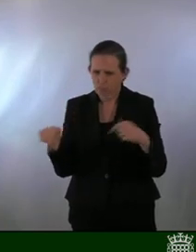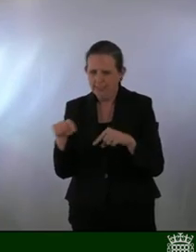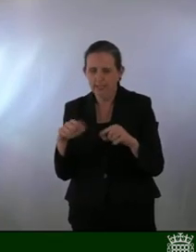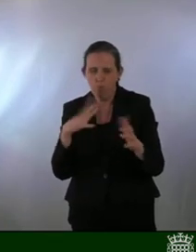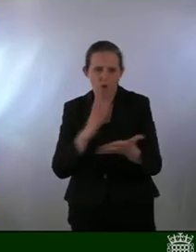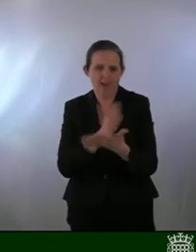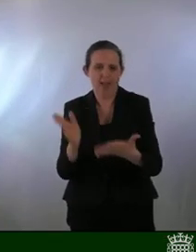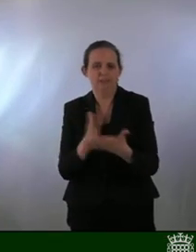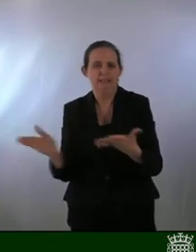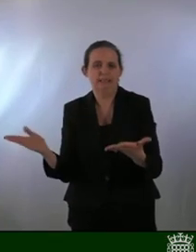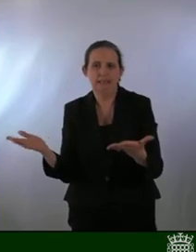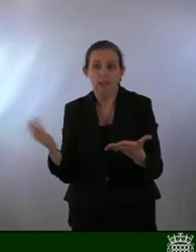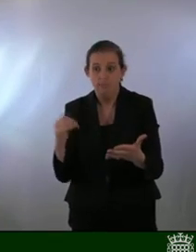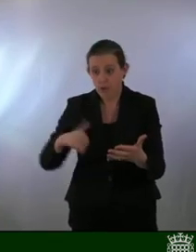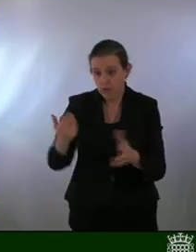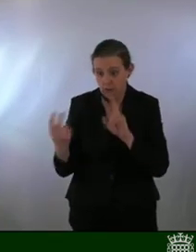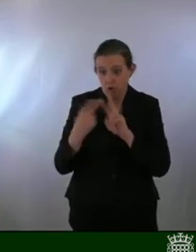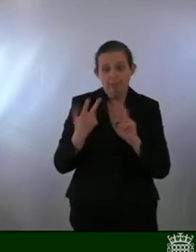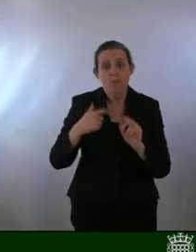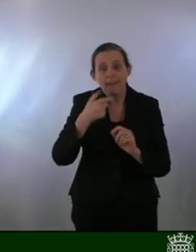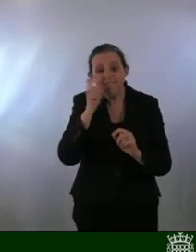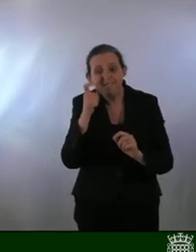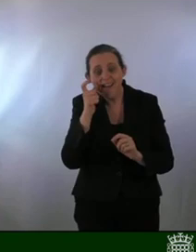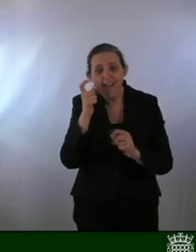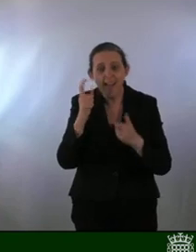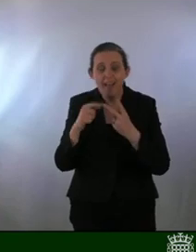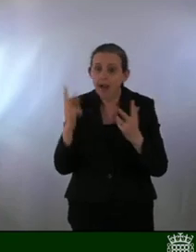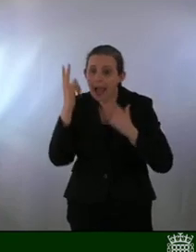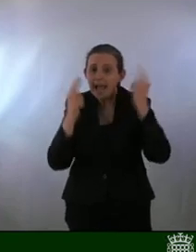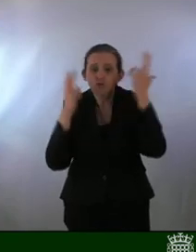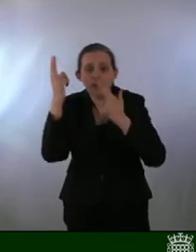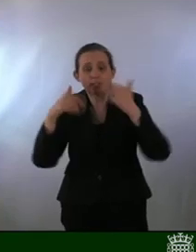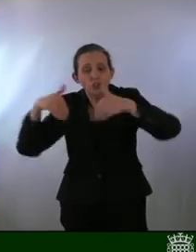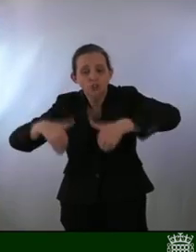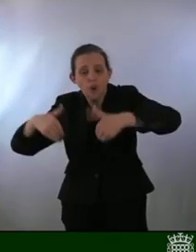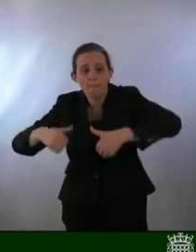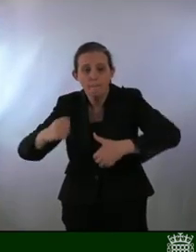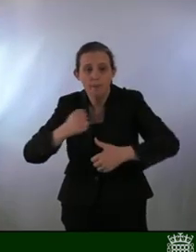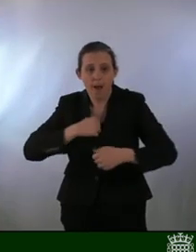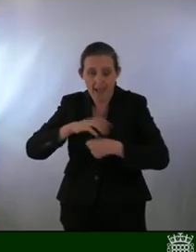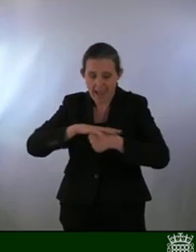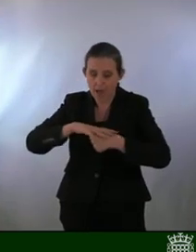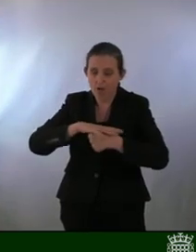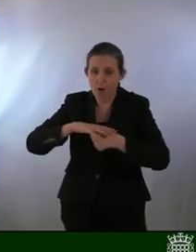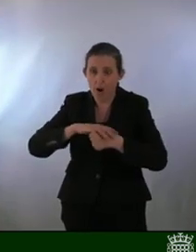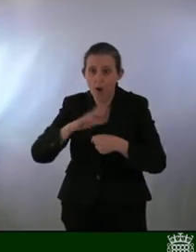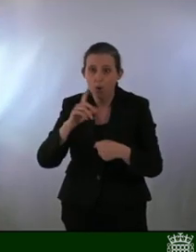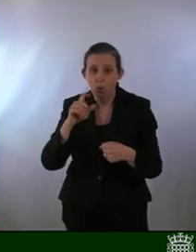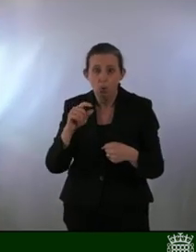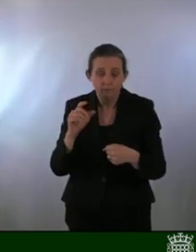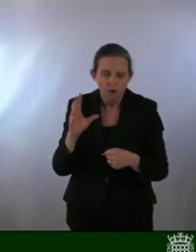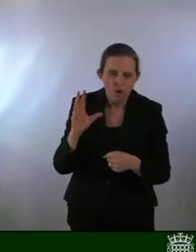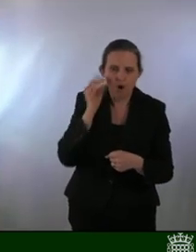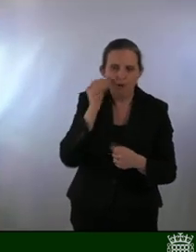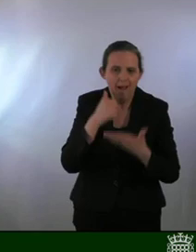I've just been contacted by the owner of a cafe and a hairdressing business in my constituency. I've heard the strong advice for people to not frequent